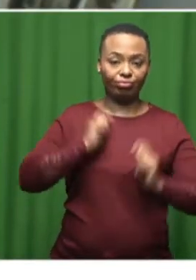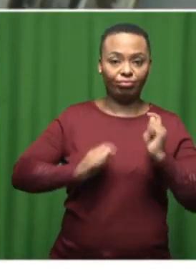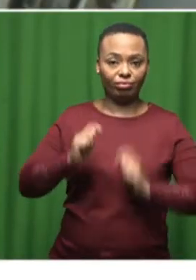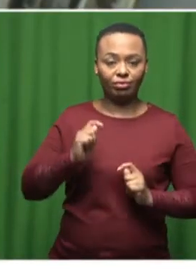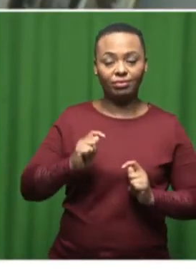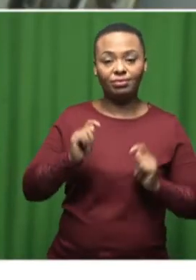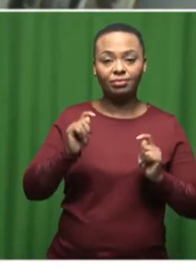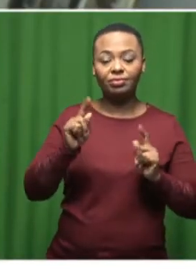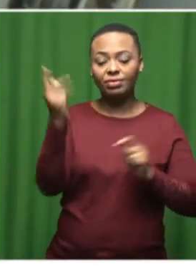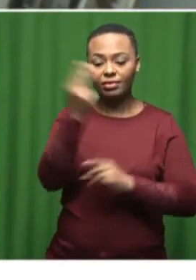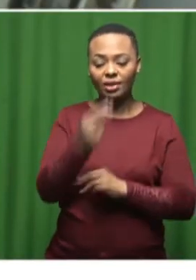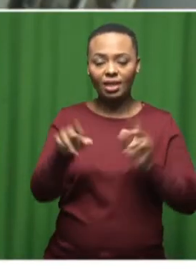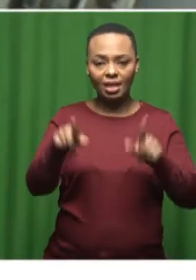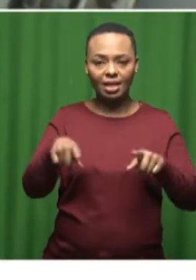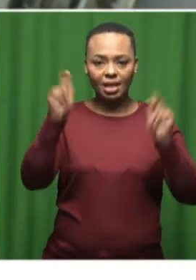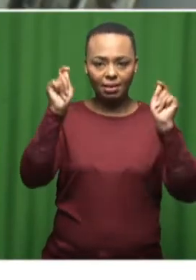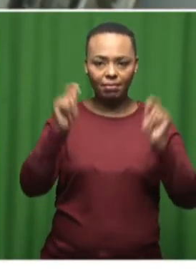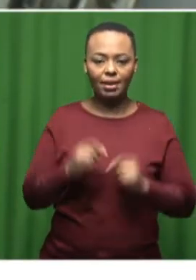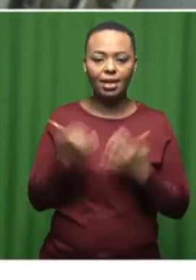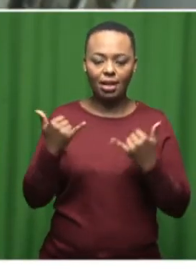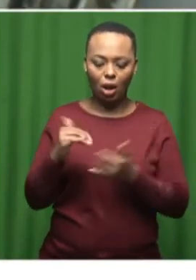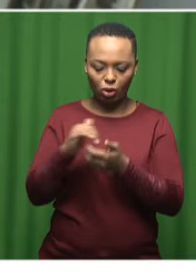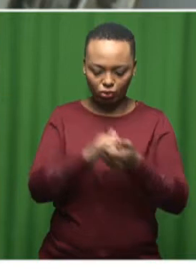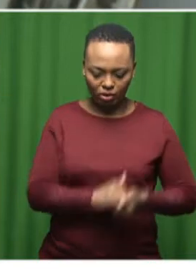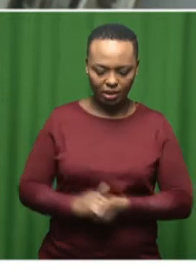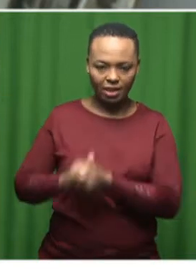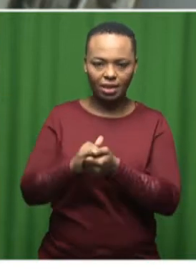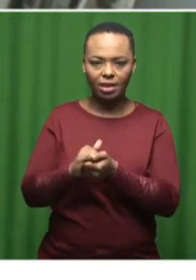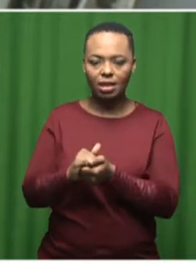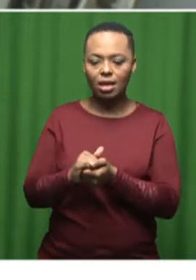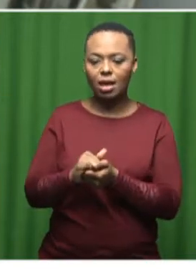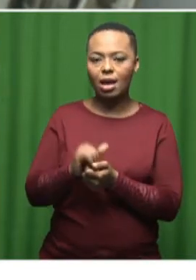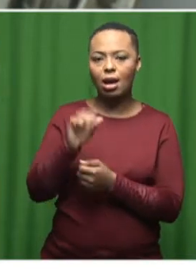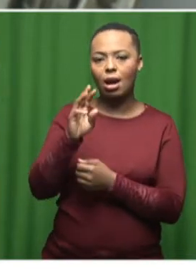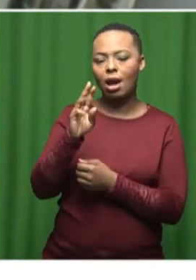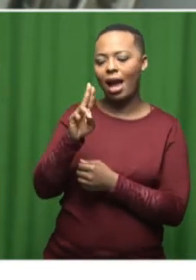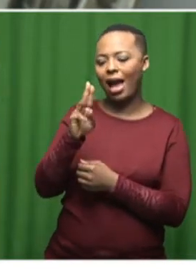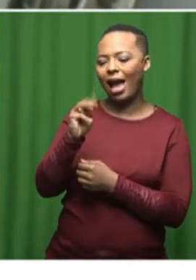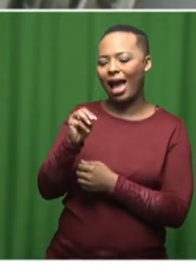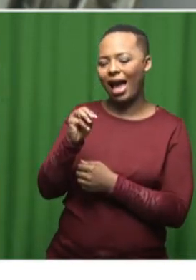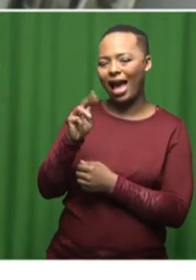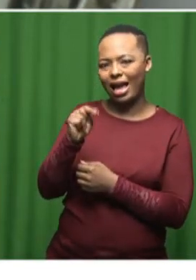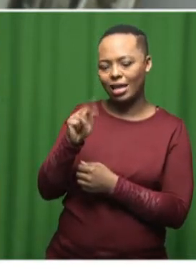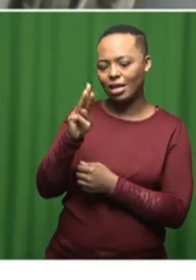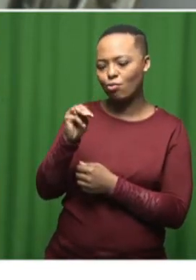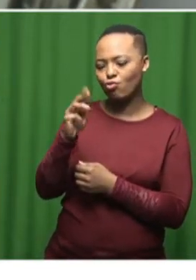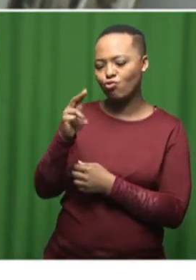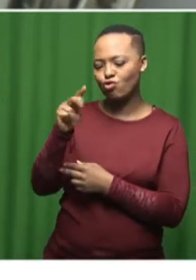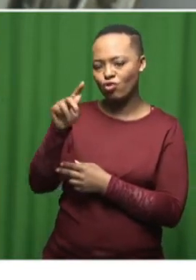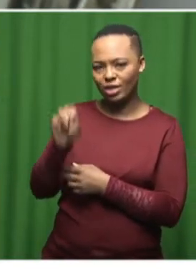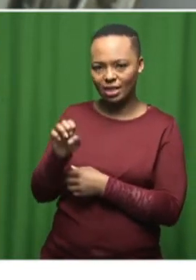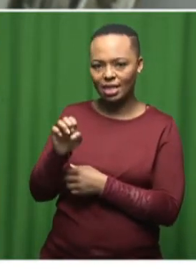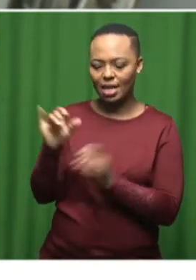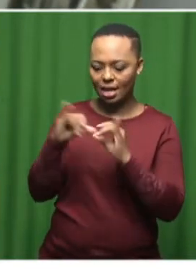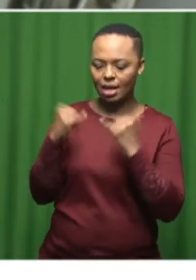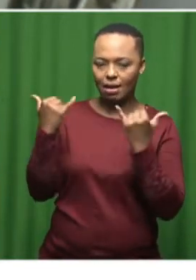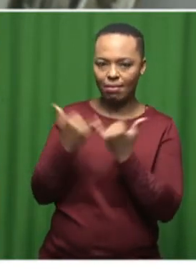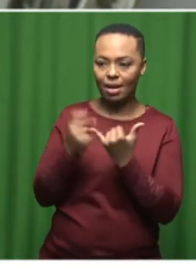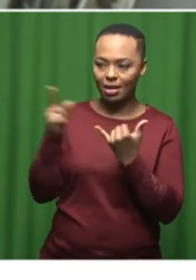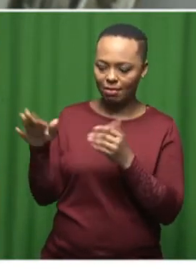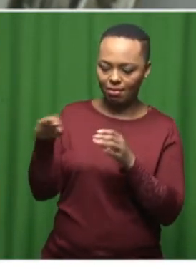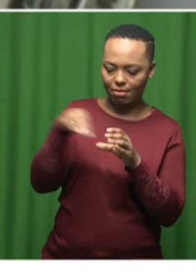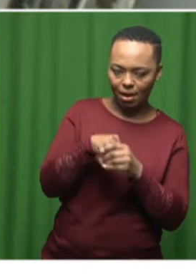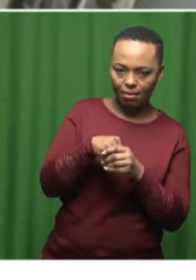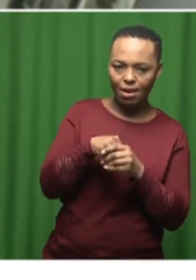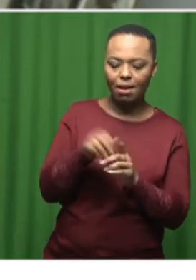have made an association. Unmute Company is a company that house persons with disabilities,